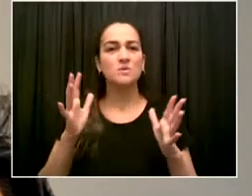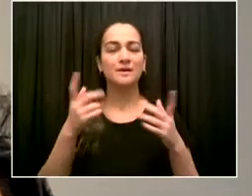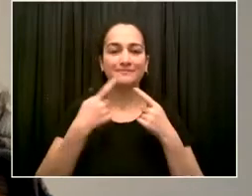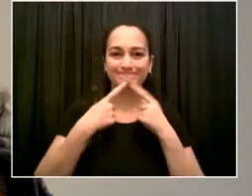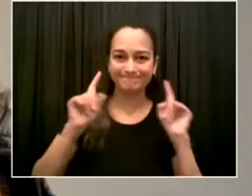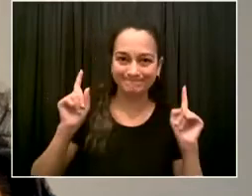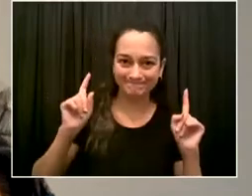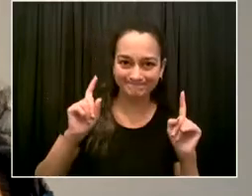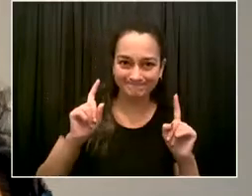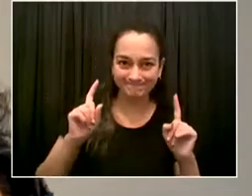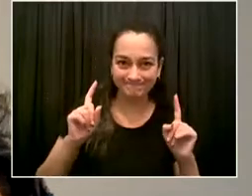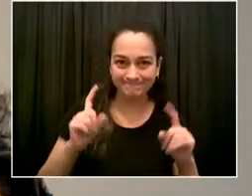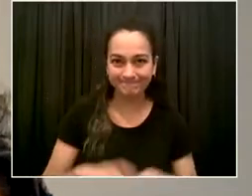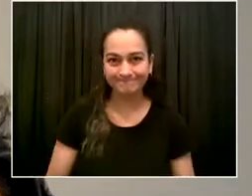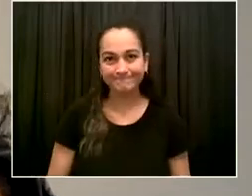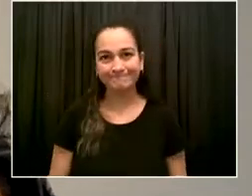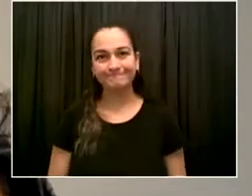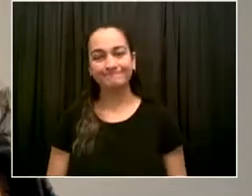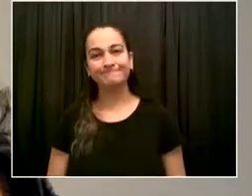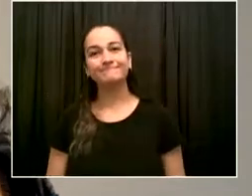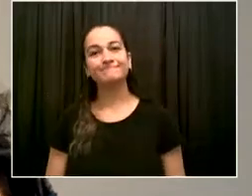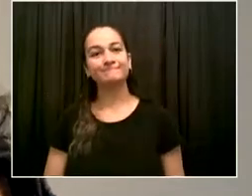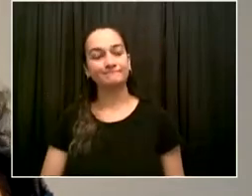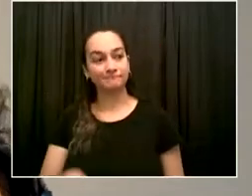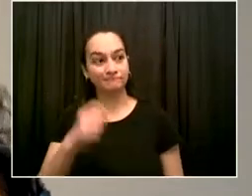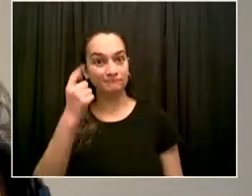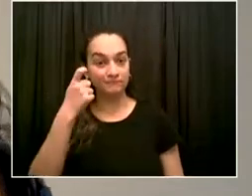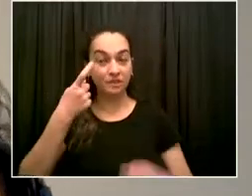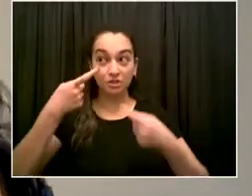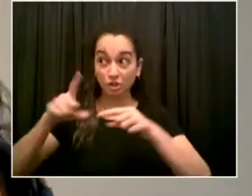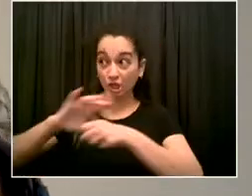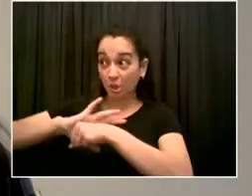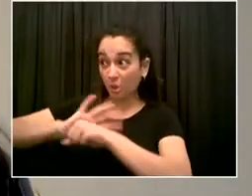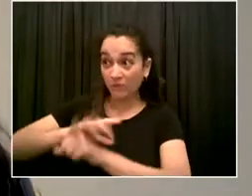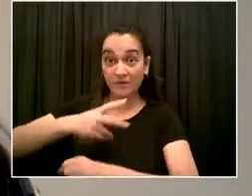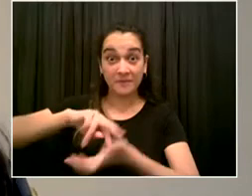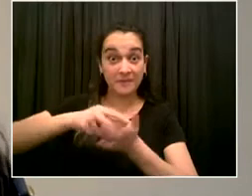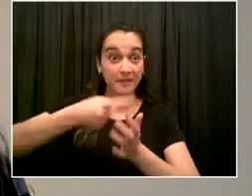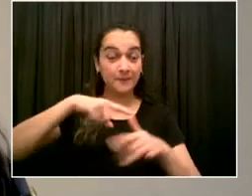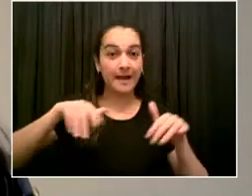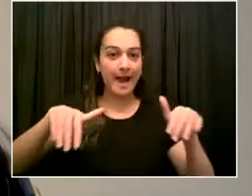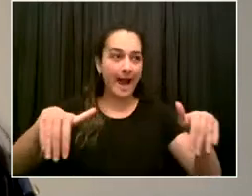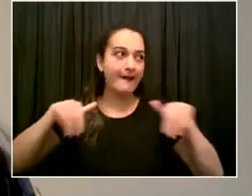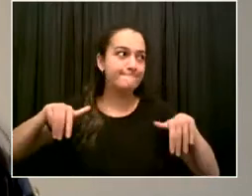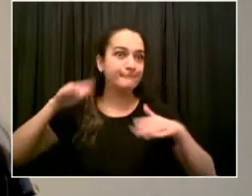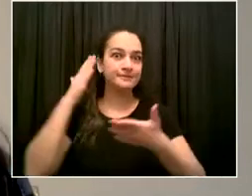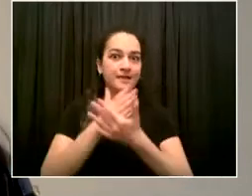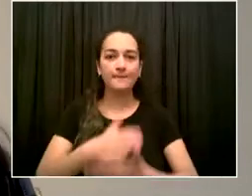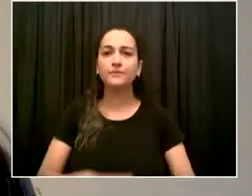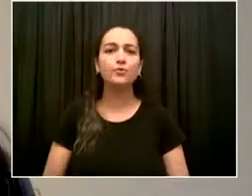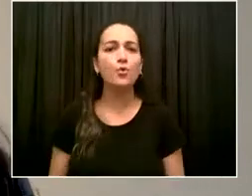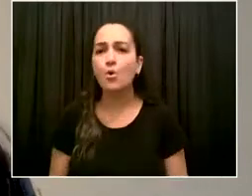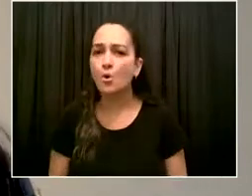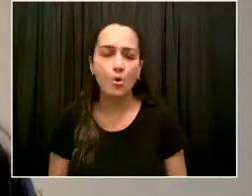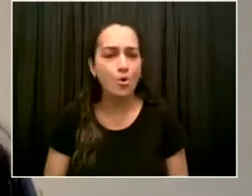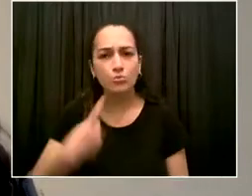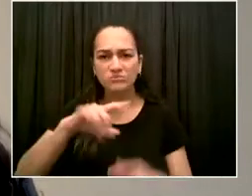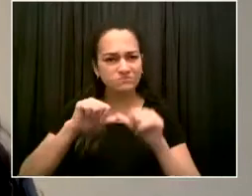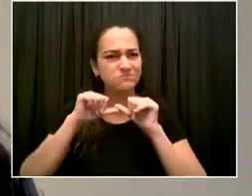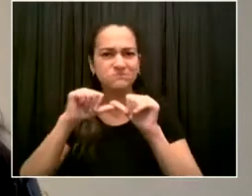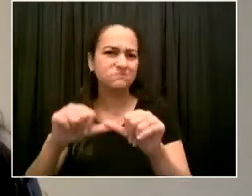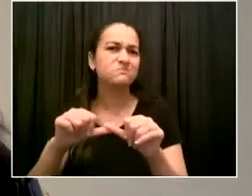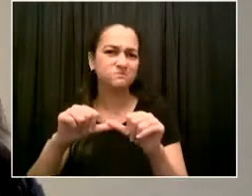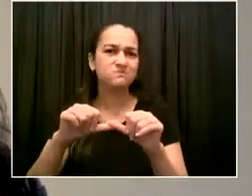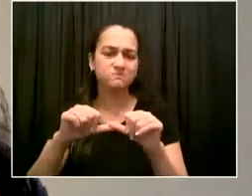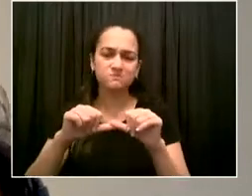in New York City, and how proud we were of that, and how happy we were to have accomplished that at the end of the season when the